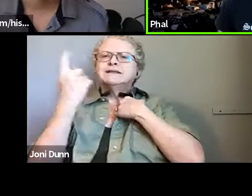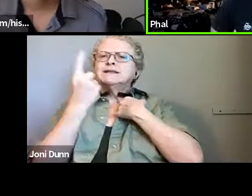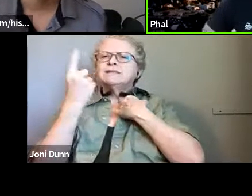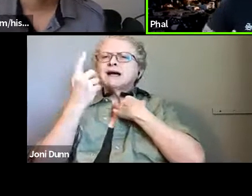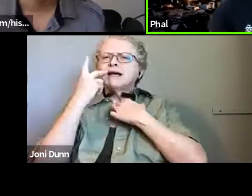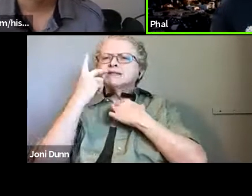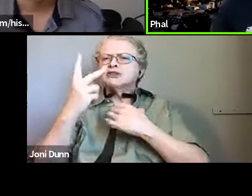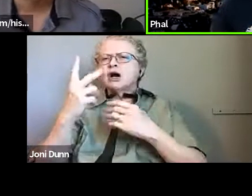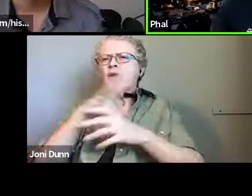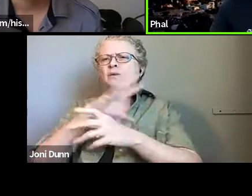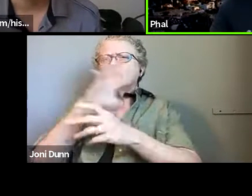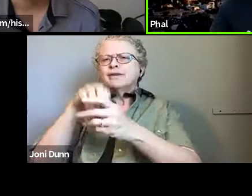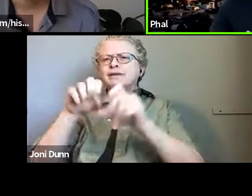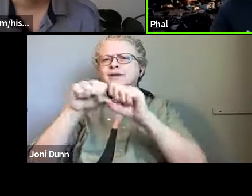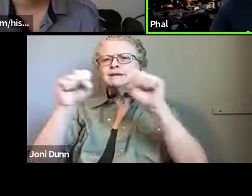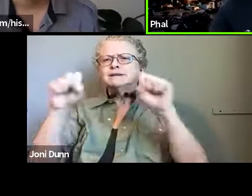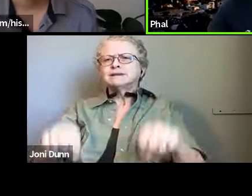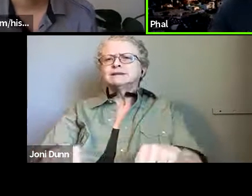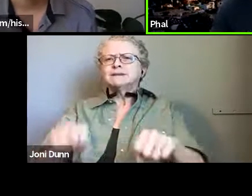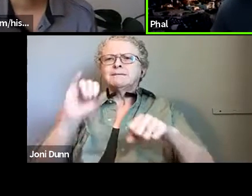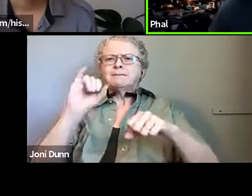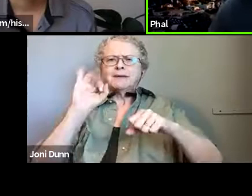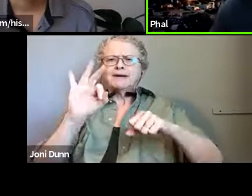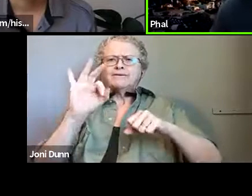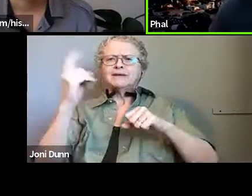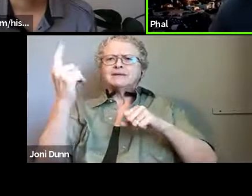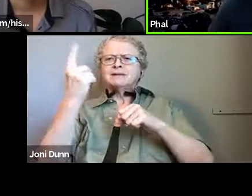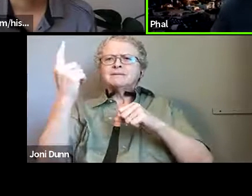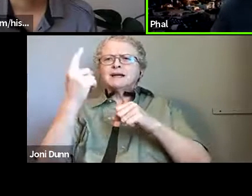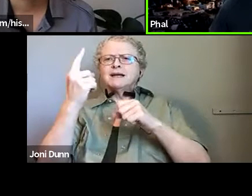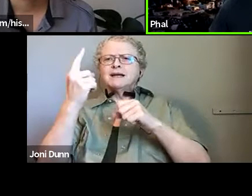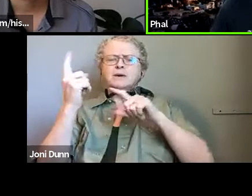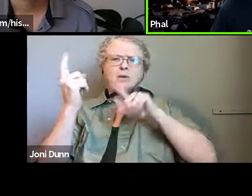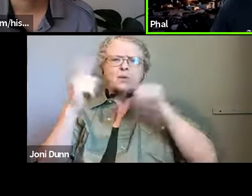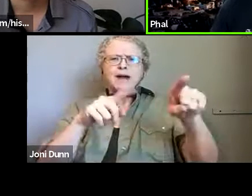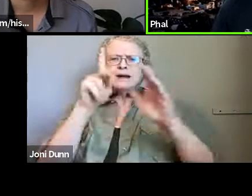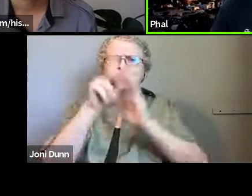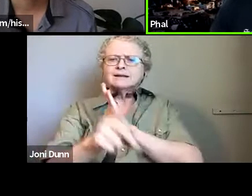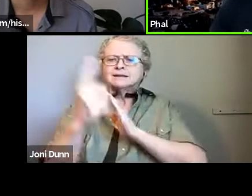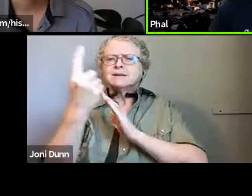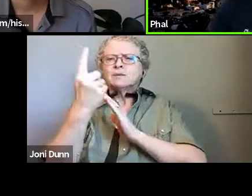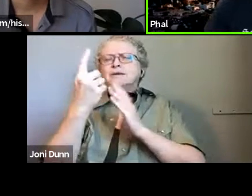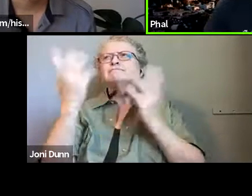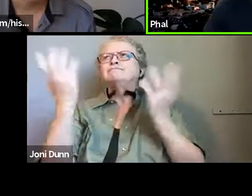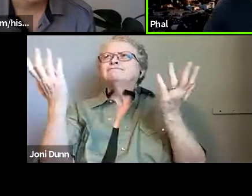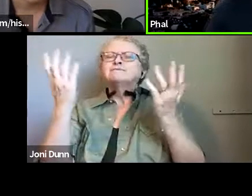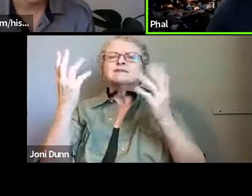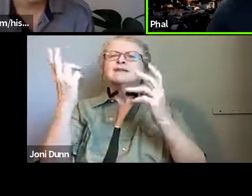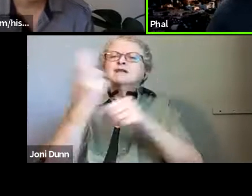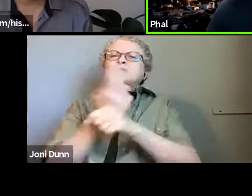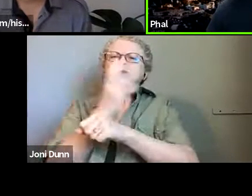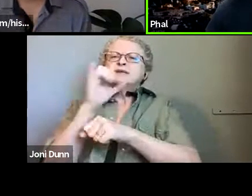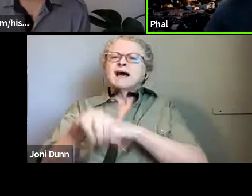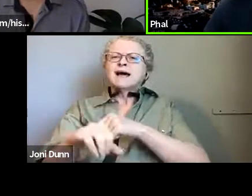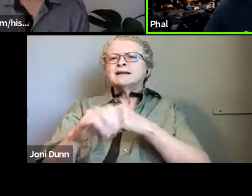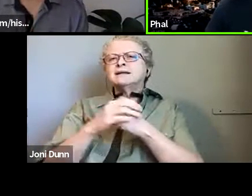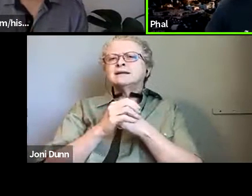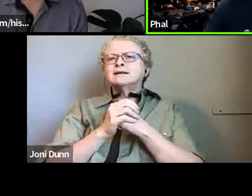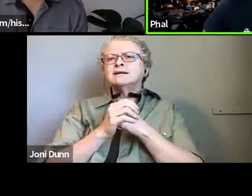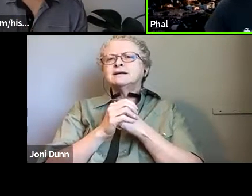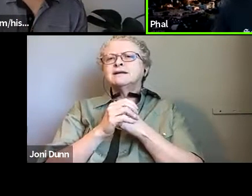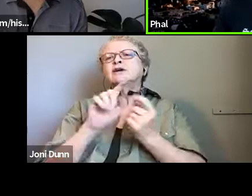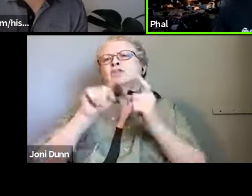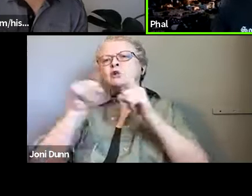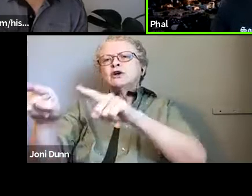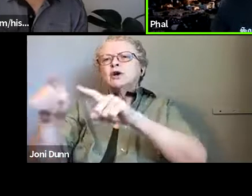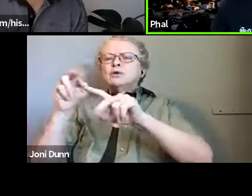that if somebody went and killed somebody, for example, let's just use that. They will go to the parole board 25, 30 years later. I saw